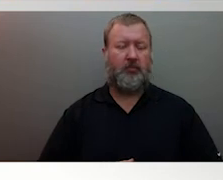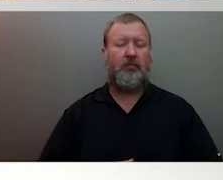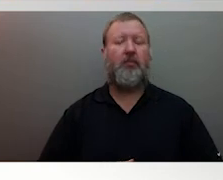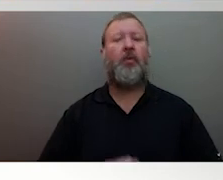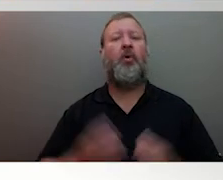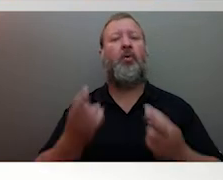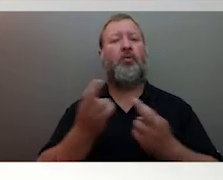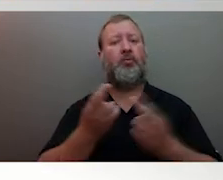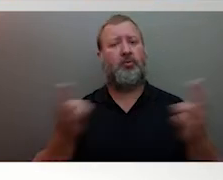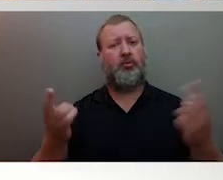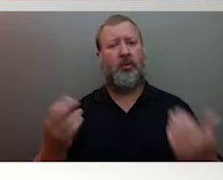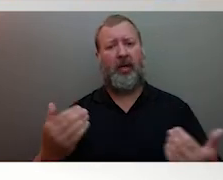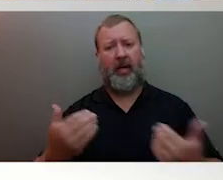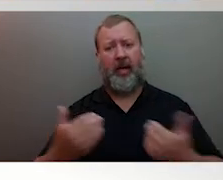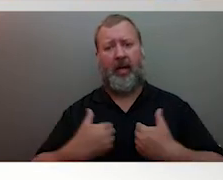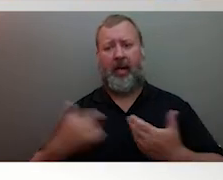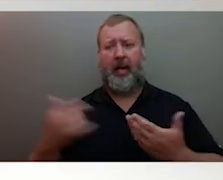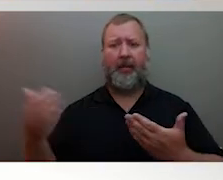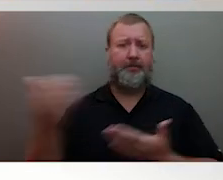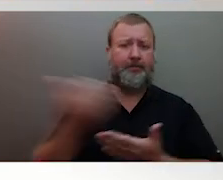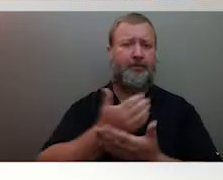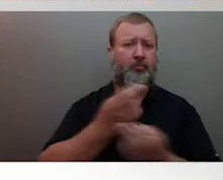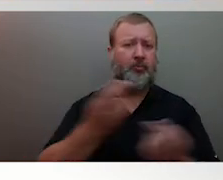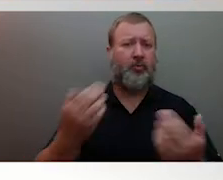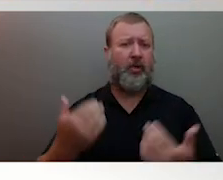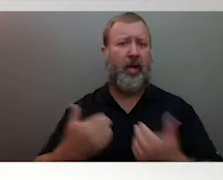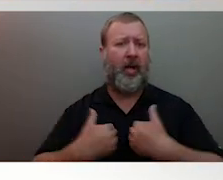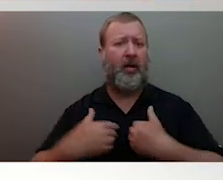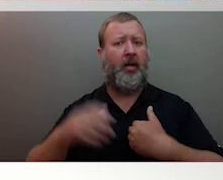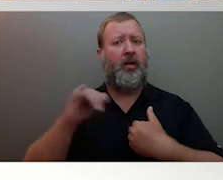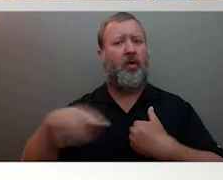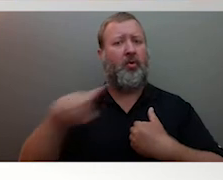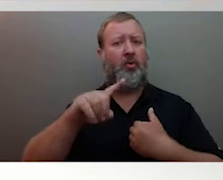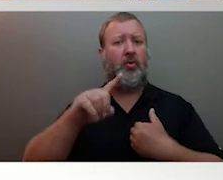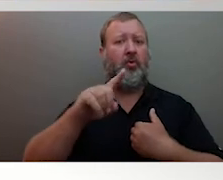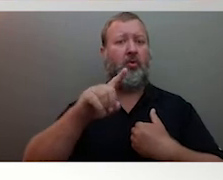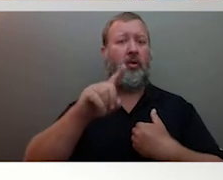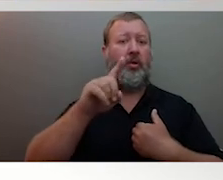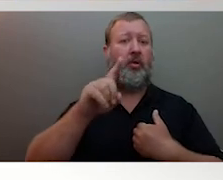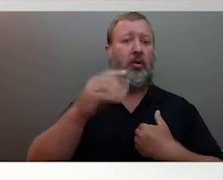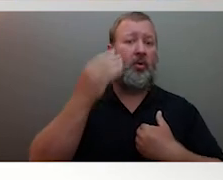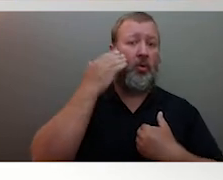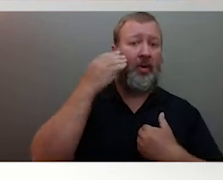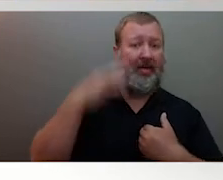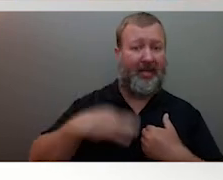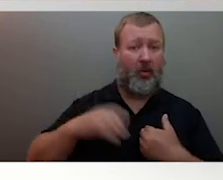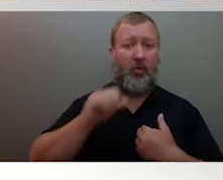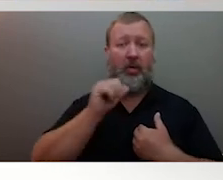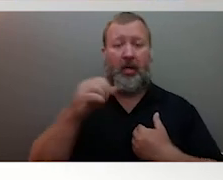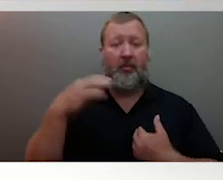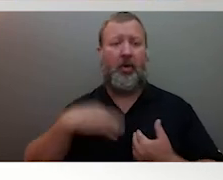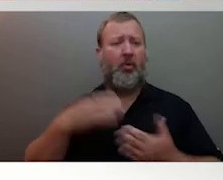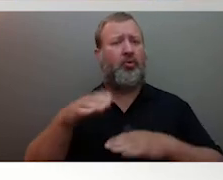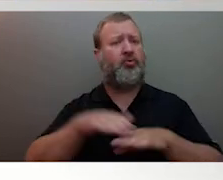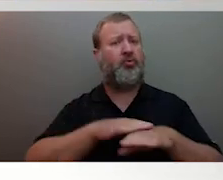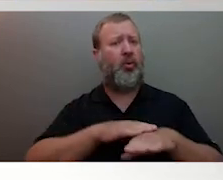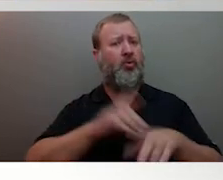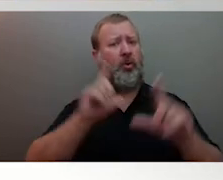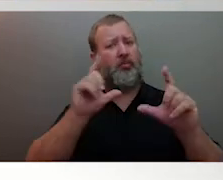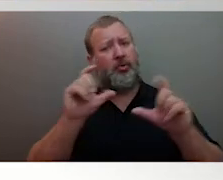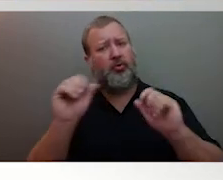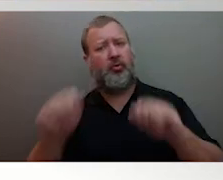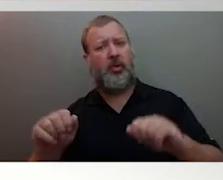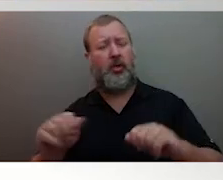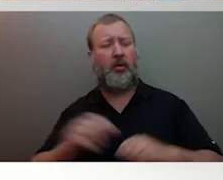Resources. I have pulled together a lot of resources that you may or may not benefit from, so I'll go really slow so you can take a picture of